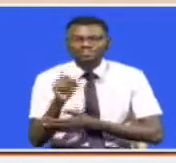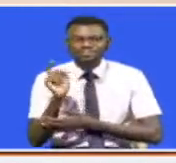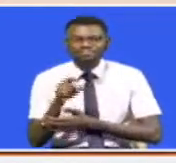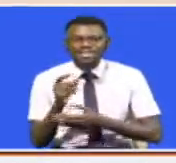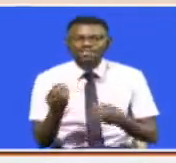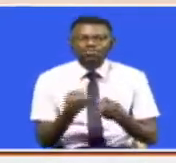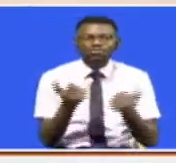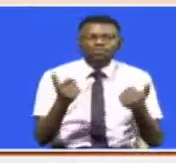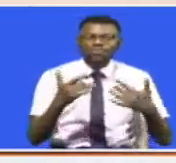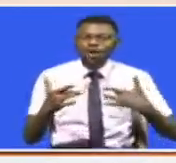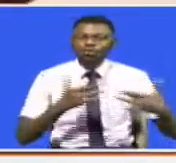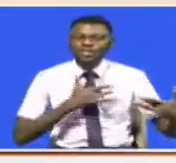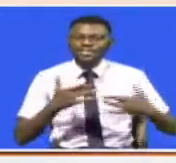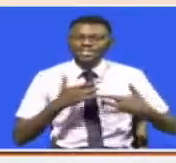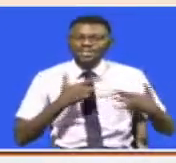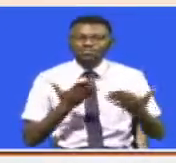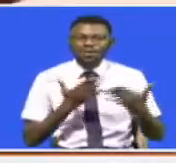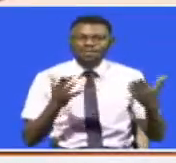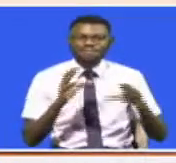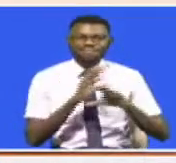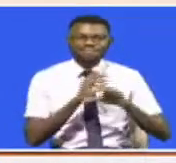there is September